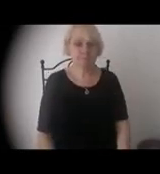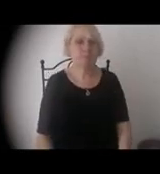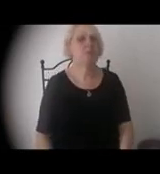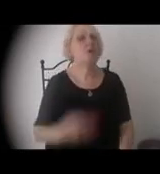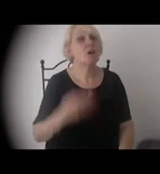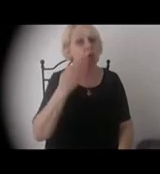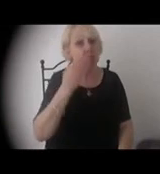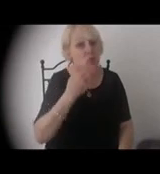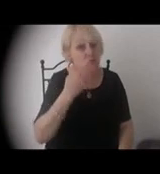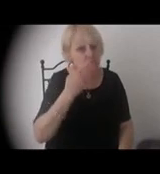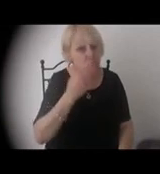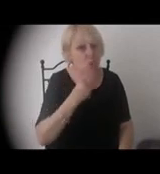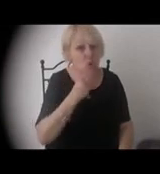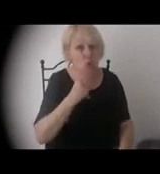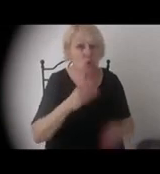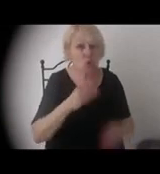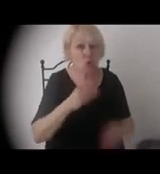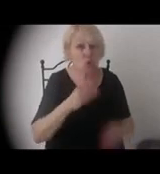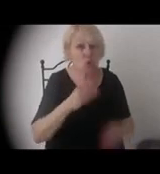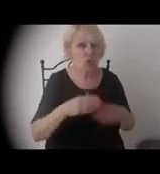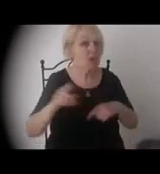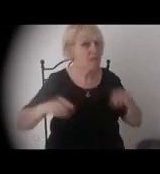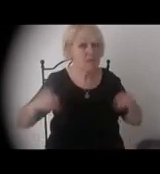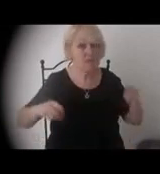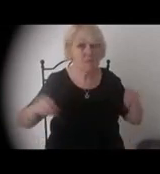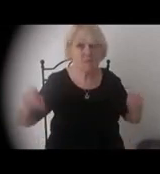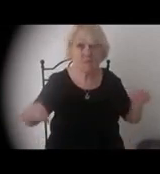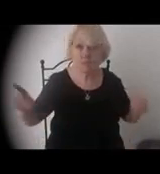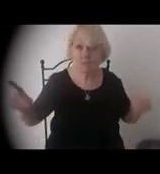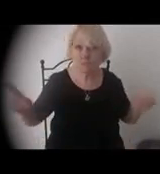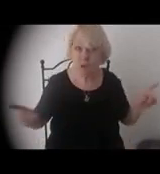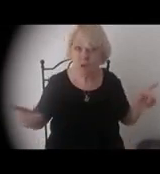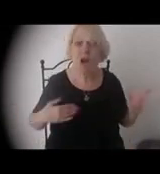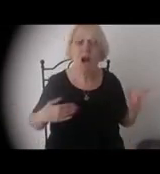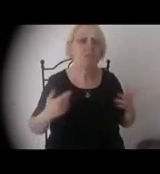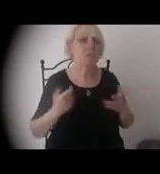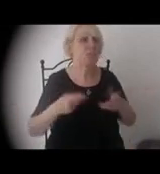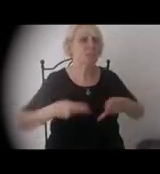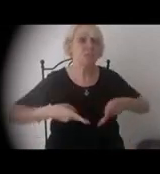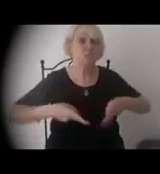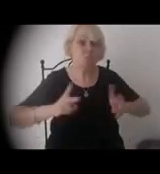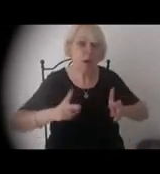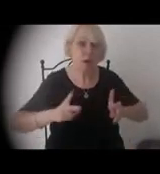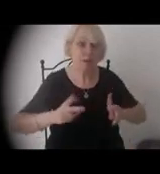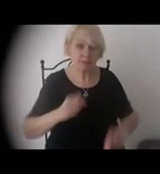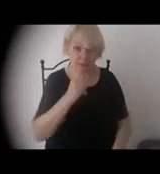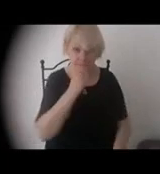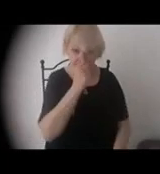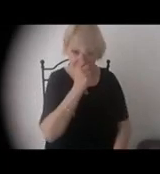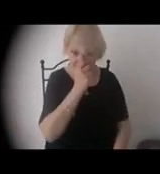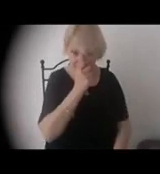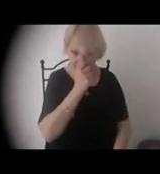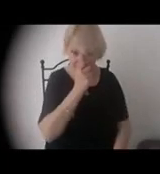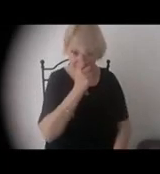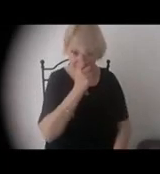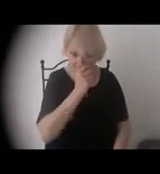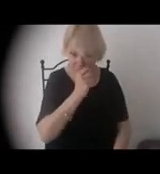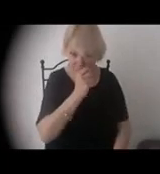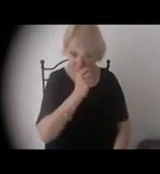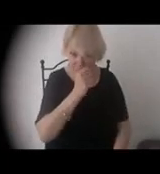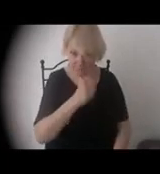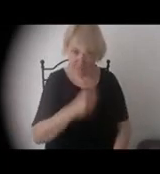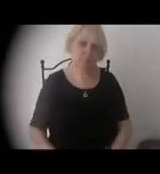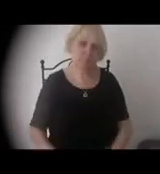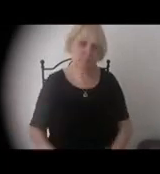platforms. Whoever would have heard of Purple Mash before, for example, but that's one of the platforms I know a number of schools are using.